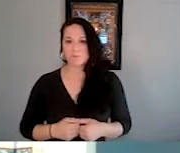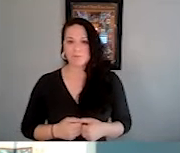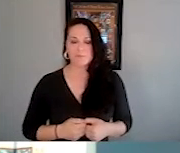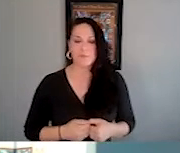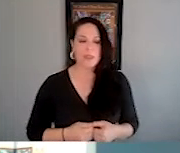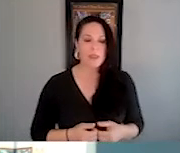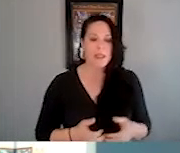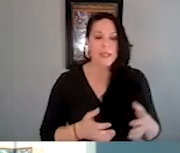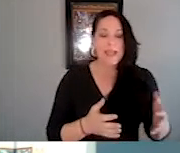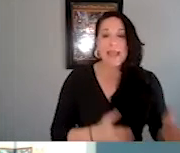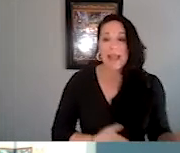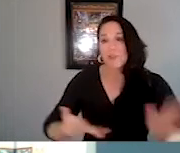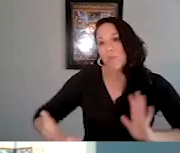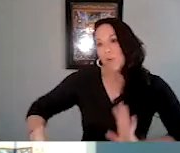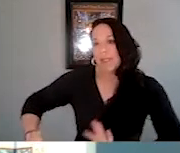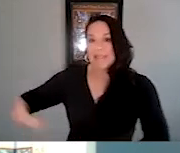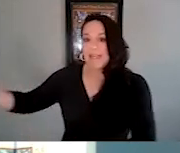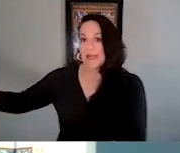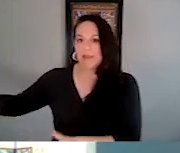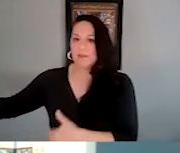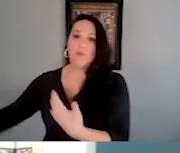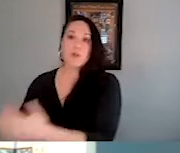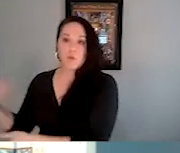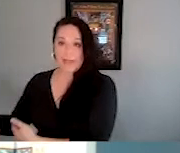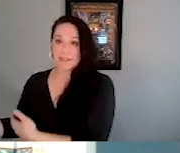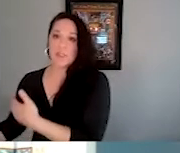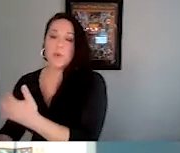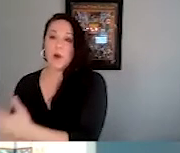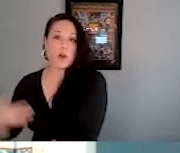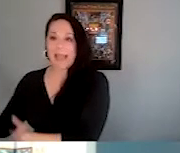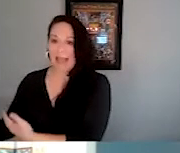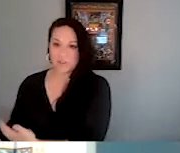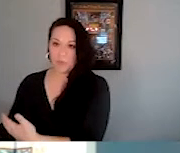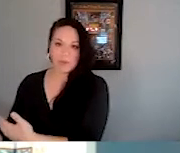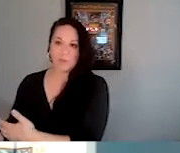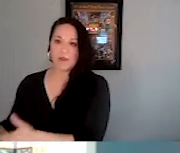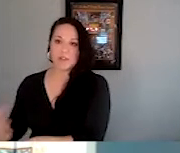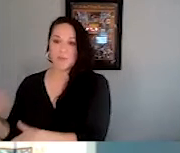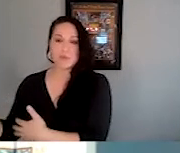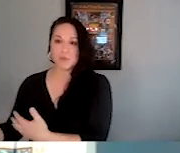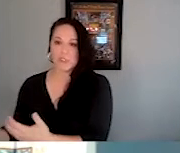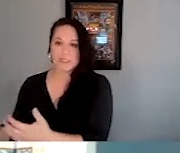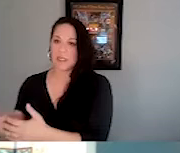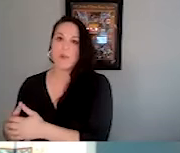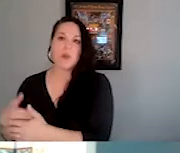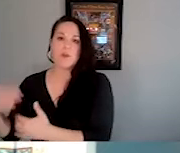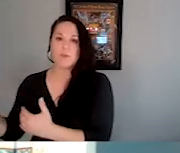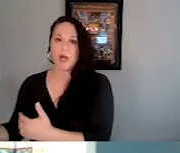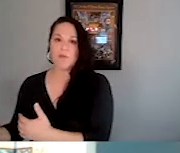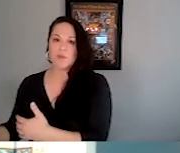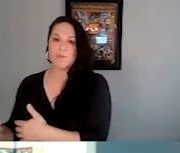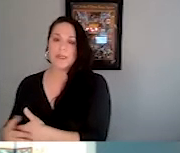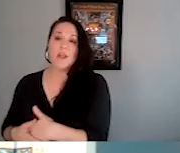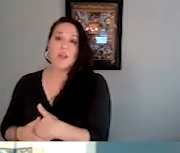them. And as you're pulling data for your grants that you already have to pull, whether it's from your school system